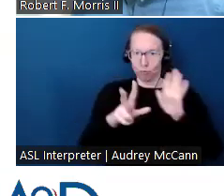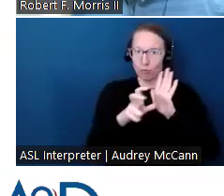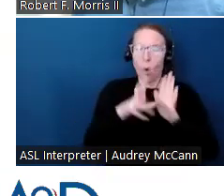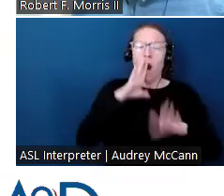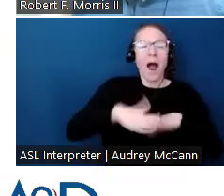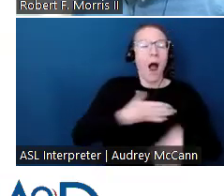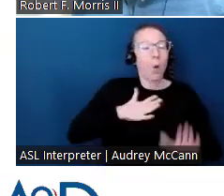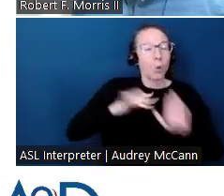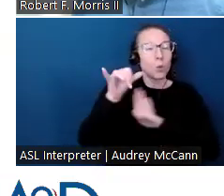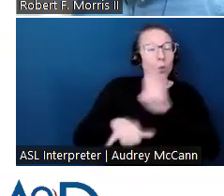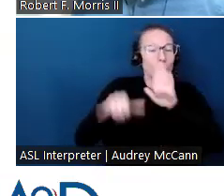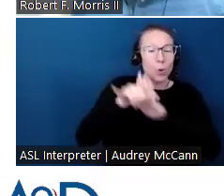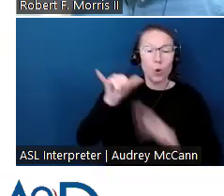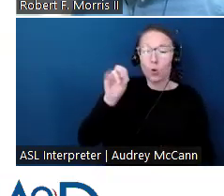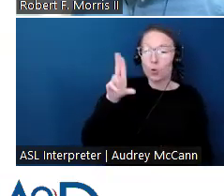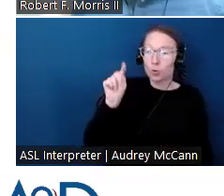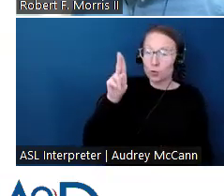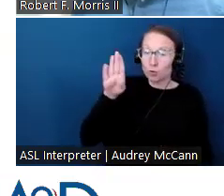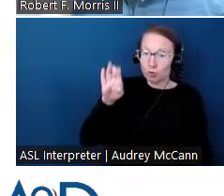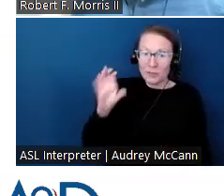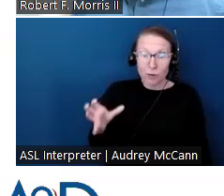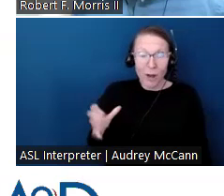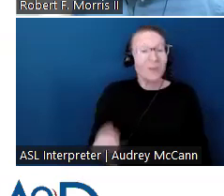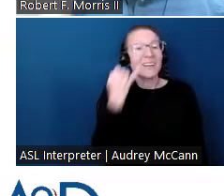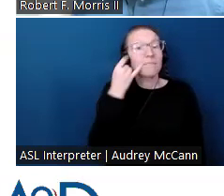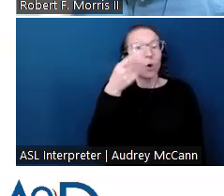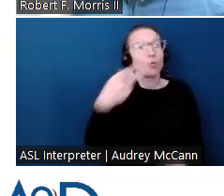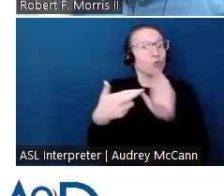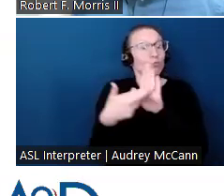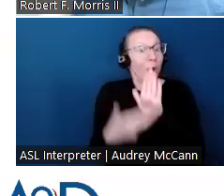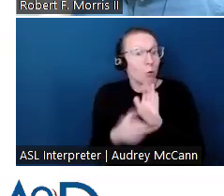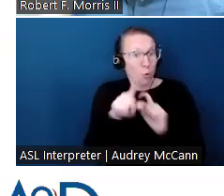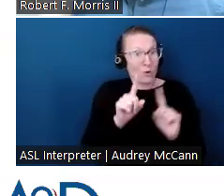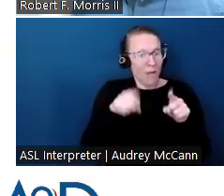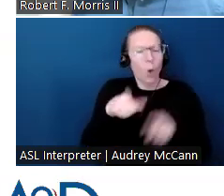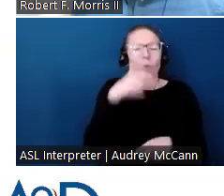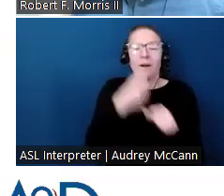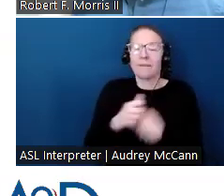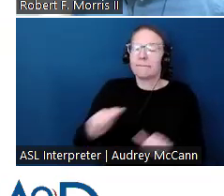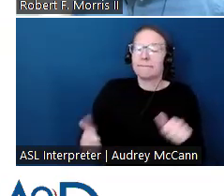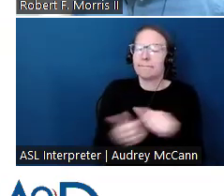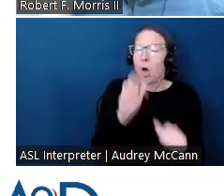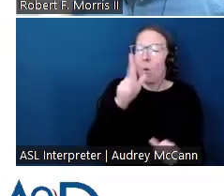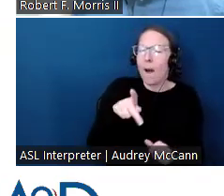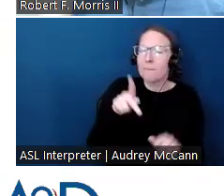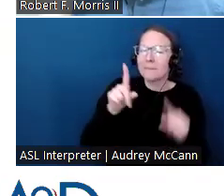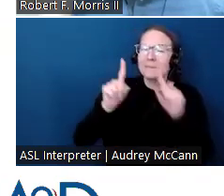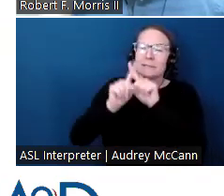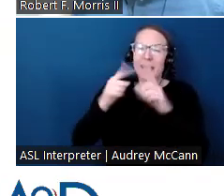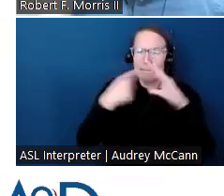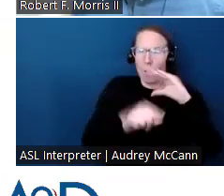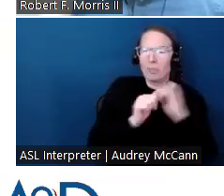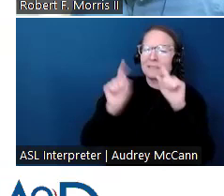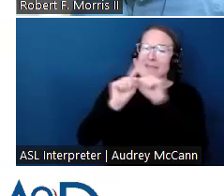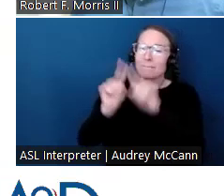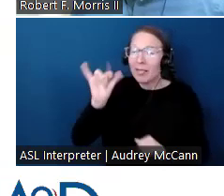you registered or if you attended the event today, you'll get a follow-up email as well with the links to some of the resources that we shared in the chat, as